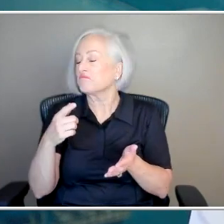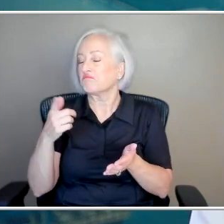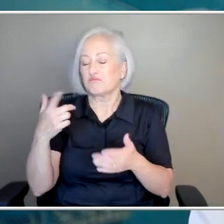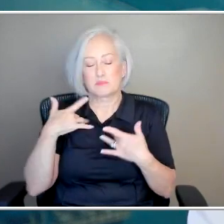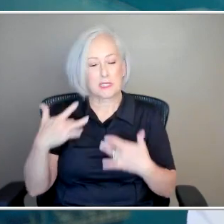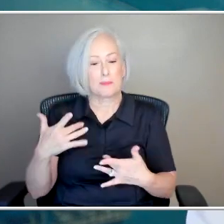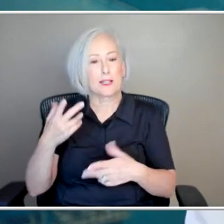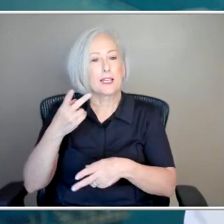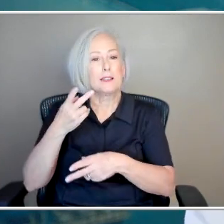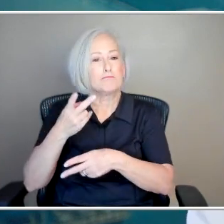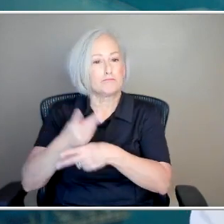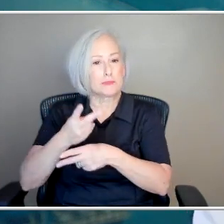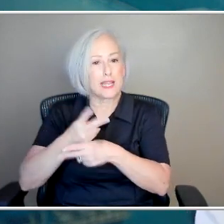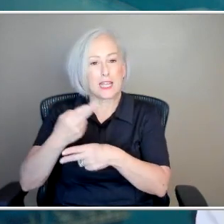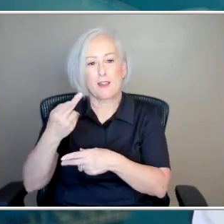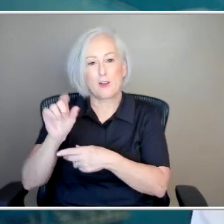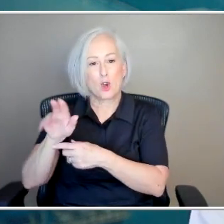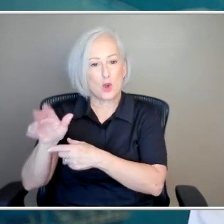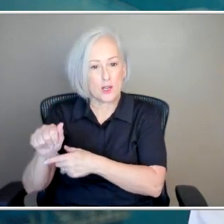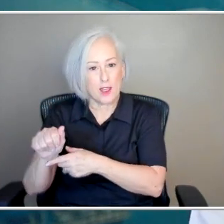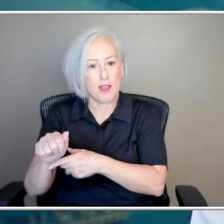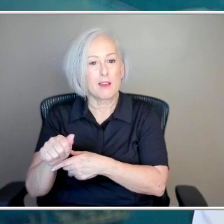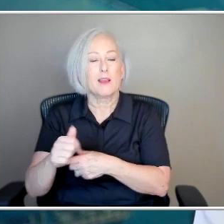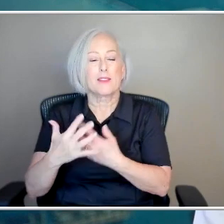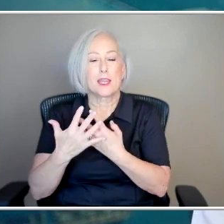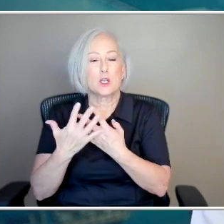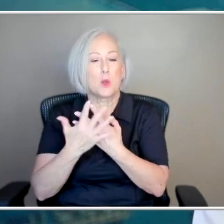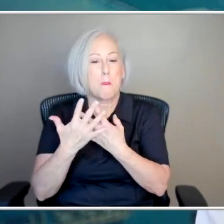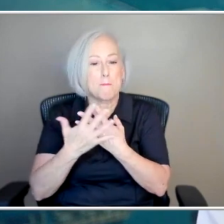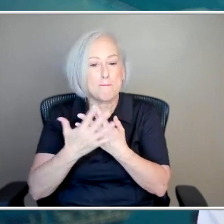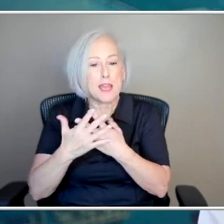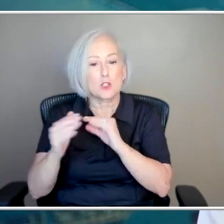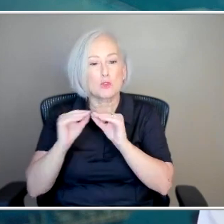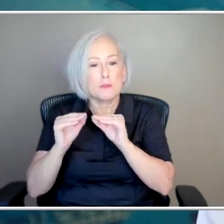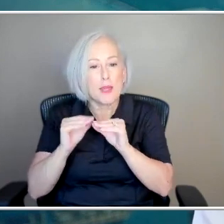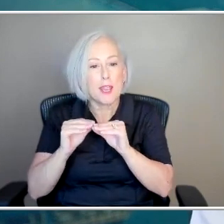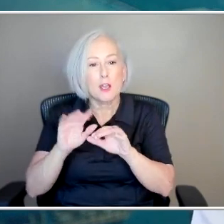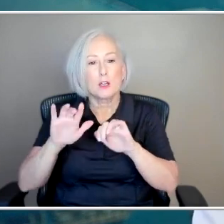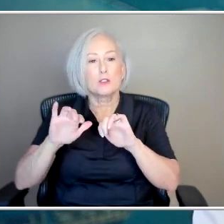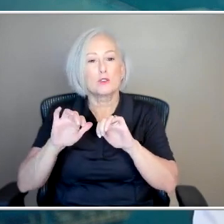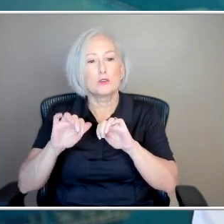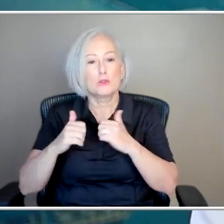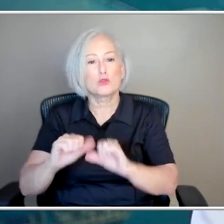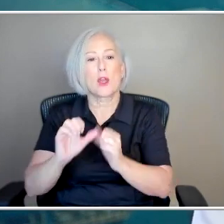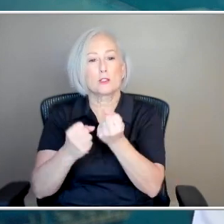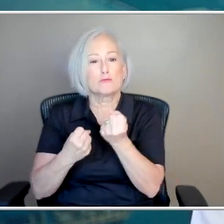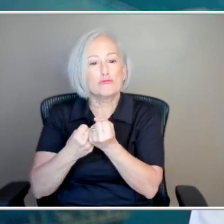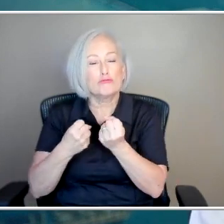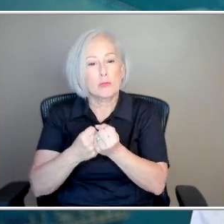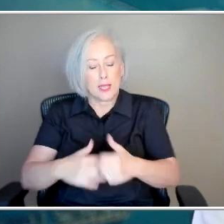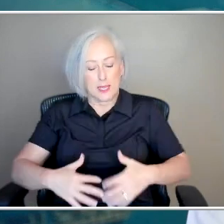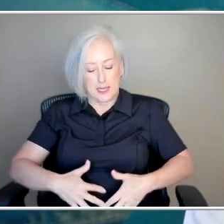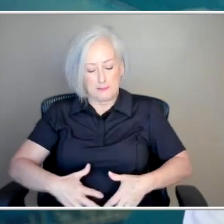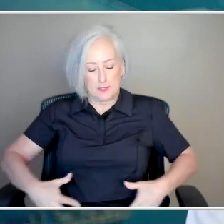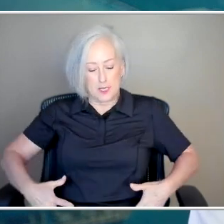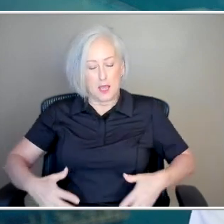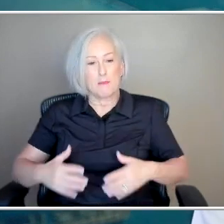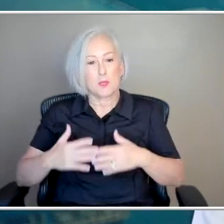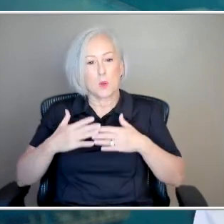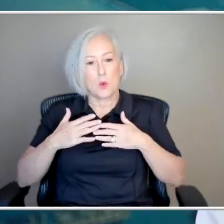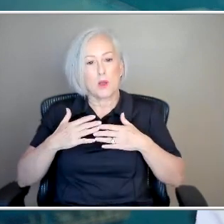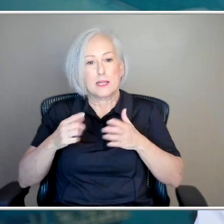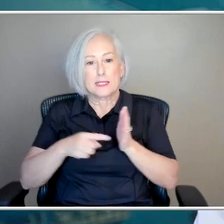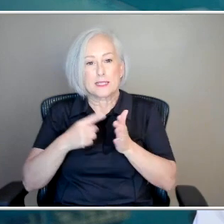surgery techniques like mesh repairs and things like that to try to reinforce the abdominal wall. Sometimes they divide a nerve that can